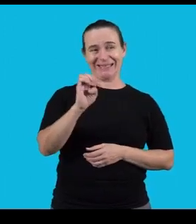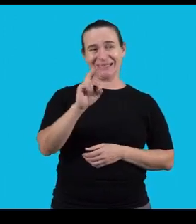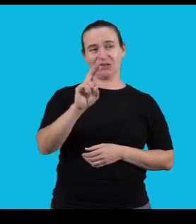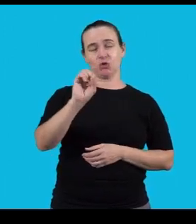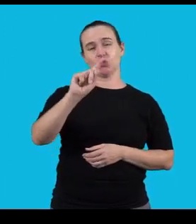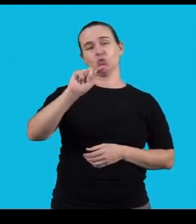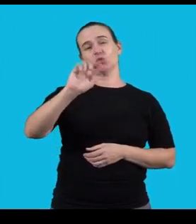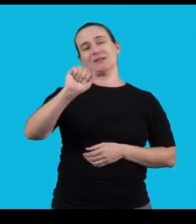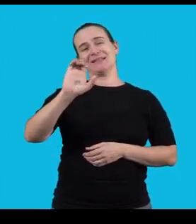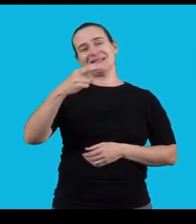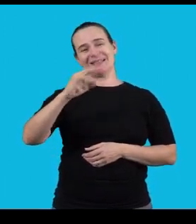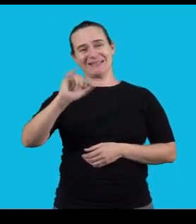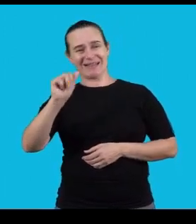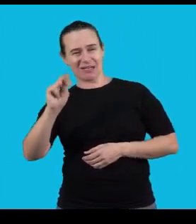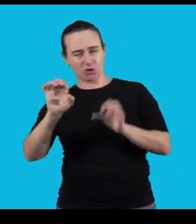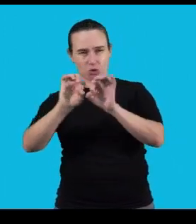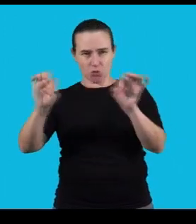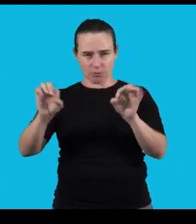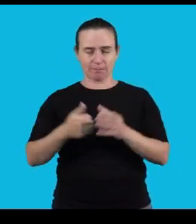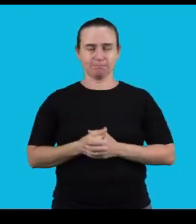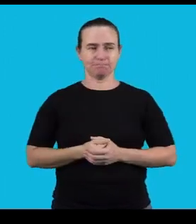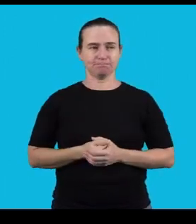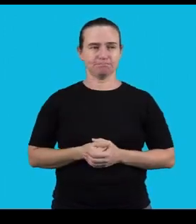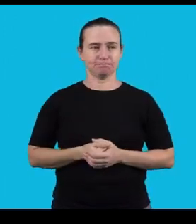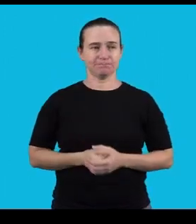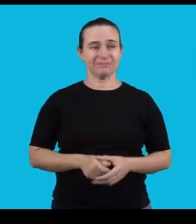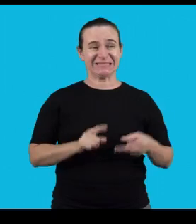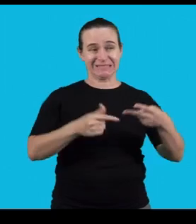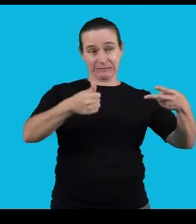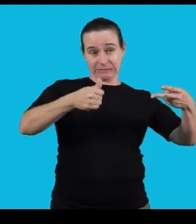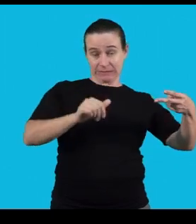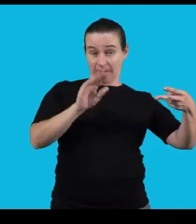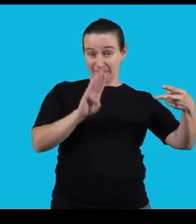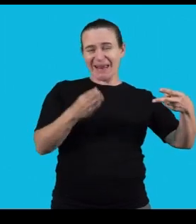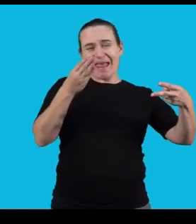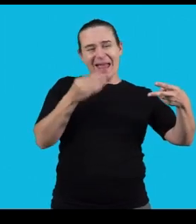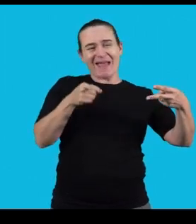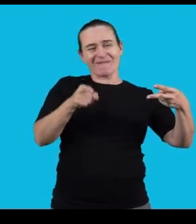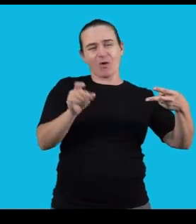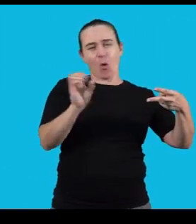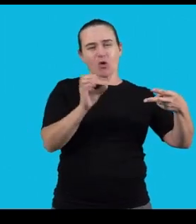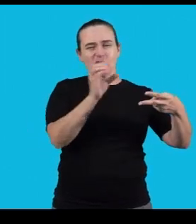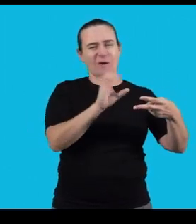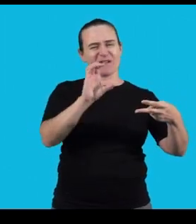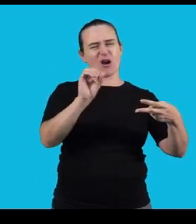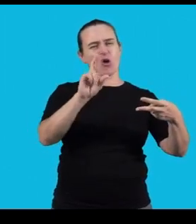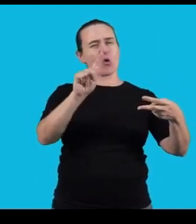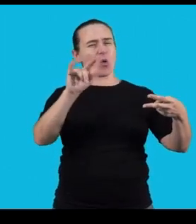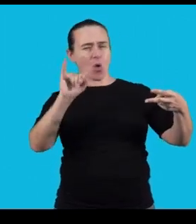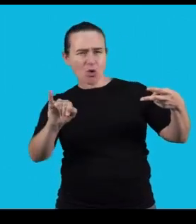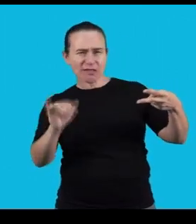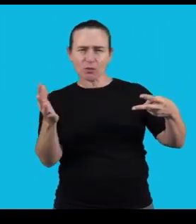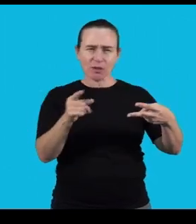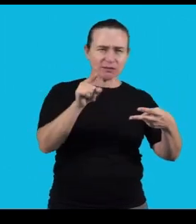D, the Eustachian tube. The Eustachian tube is air-filled. Contains the organ of Corti. So you look at the